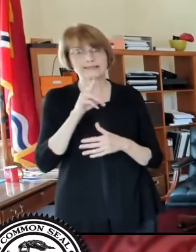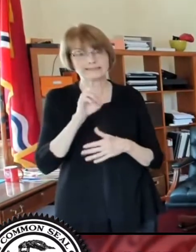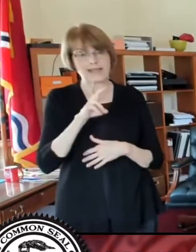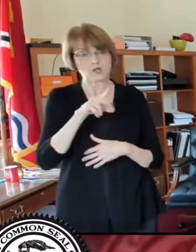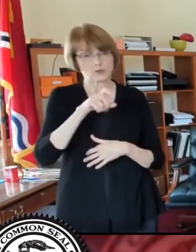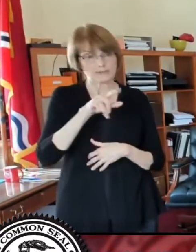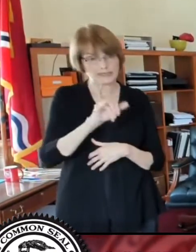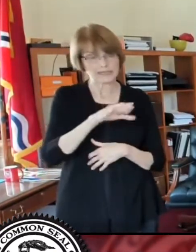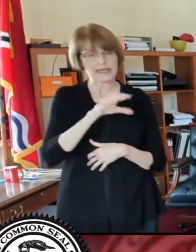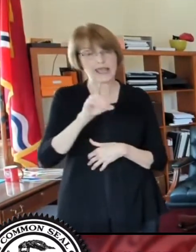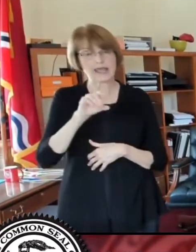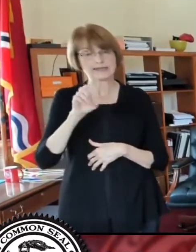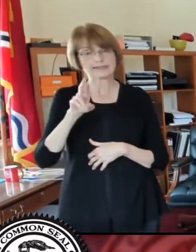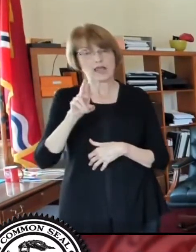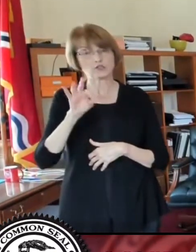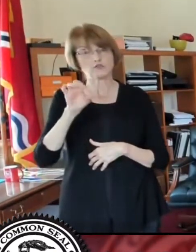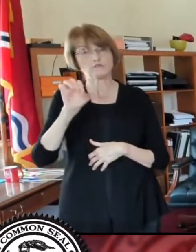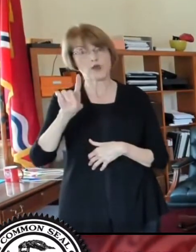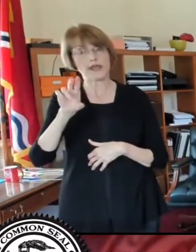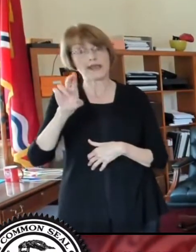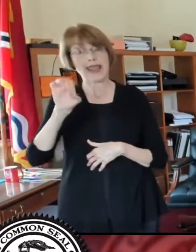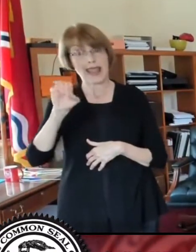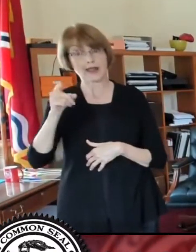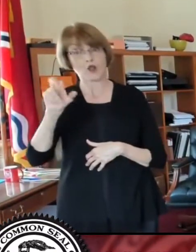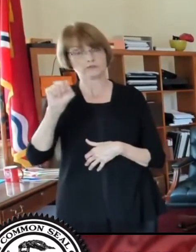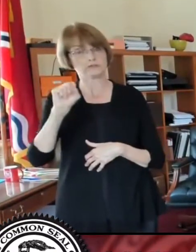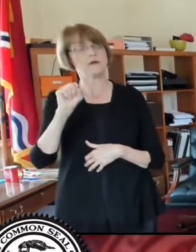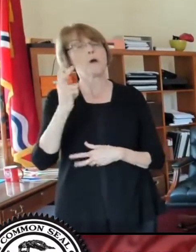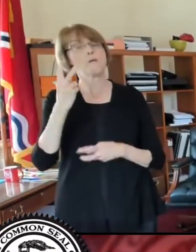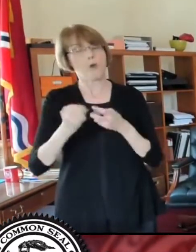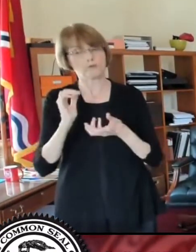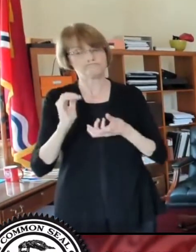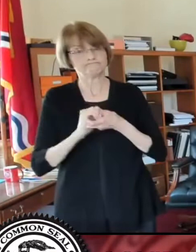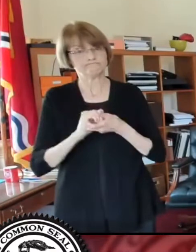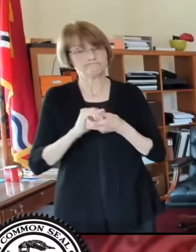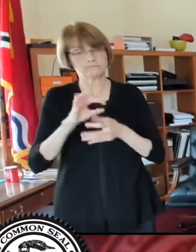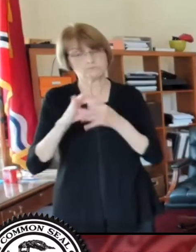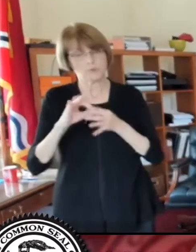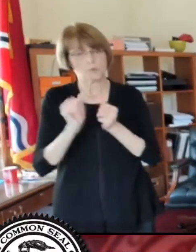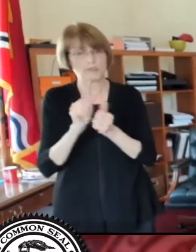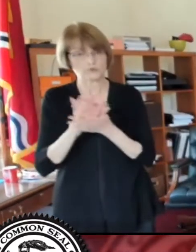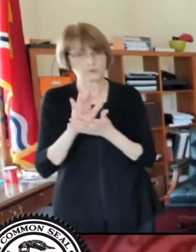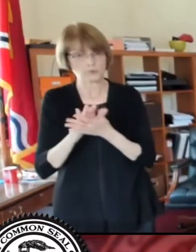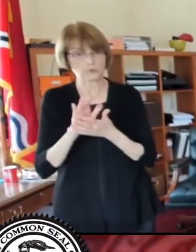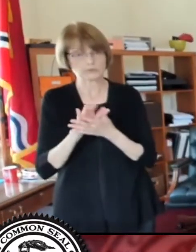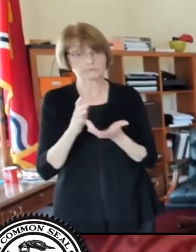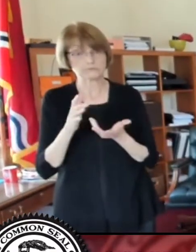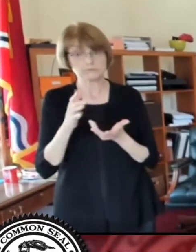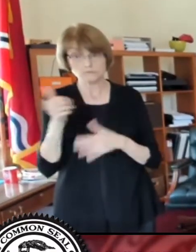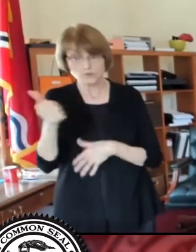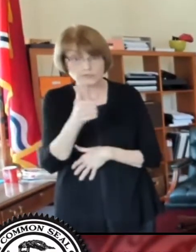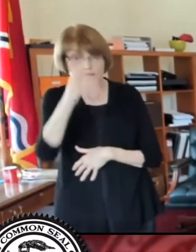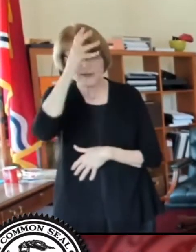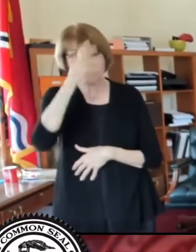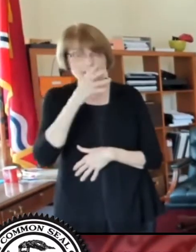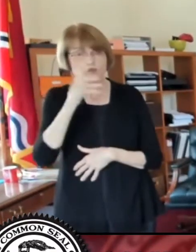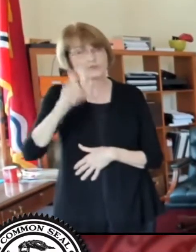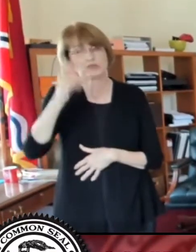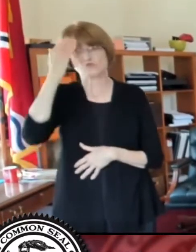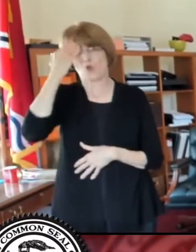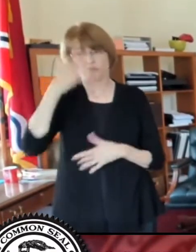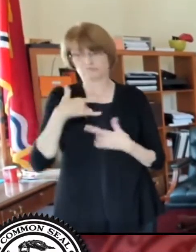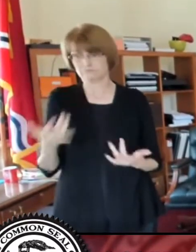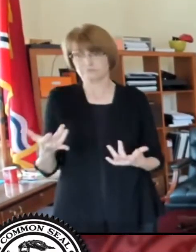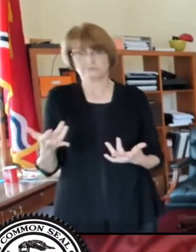been working with the school districts on that. And I know that you need to know. If you're a parent, I know you need to know. And I know that